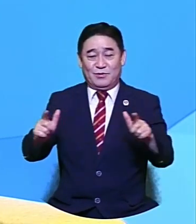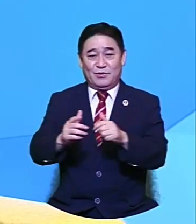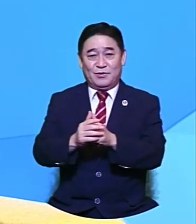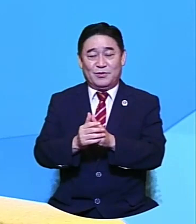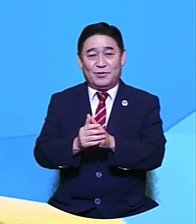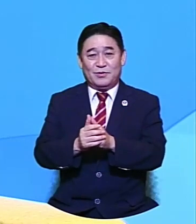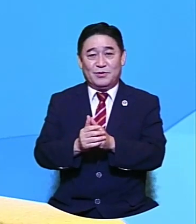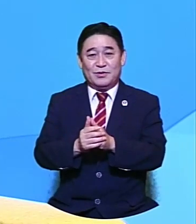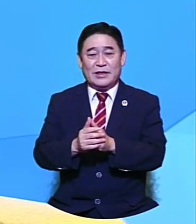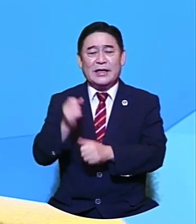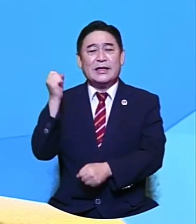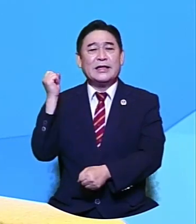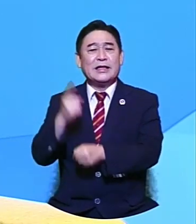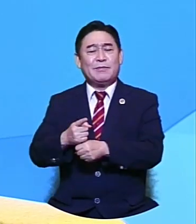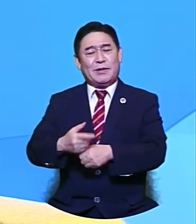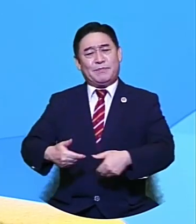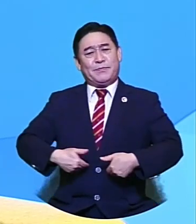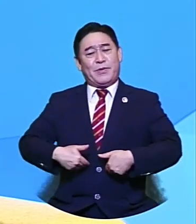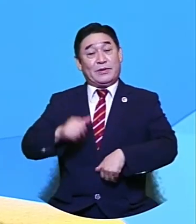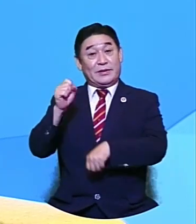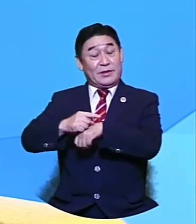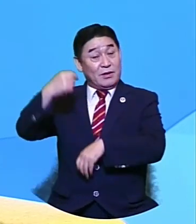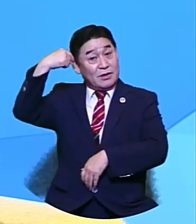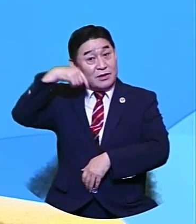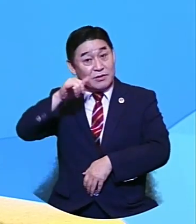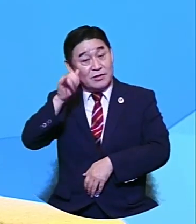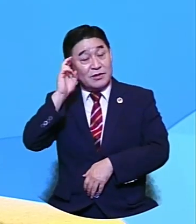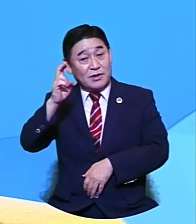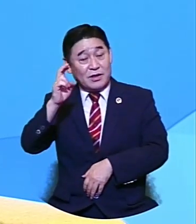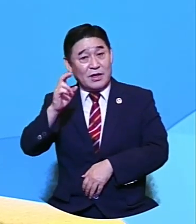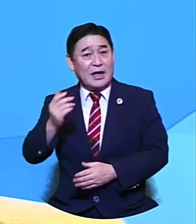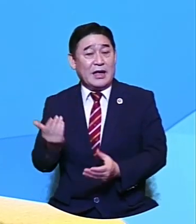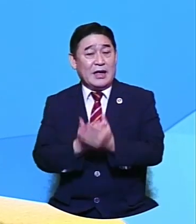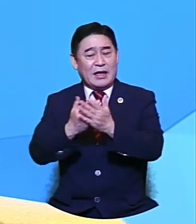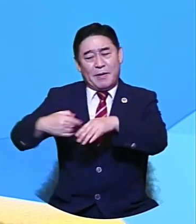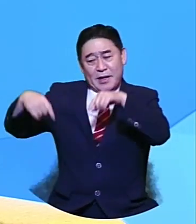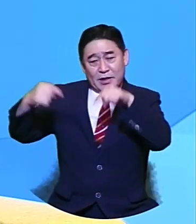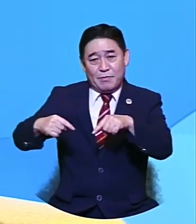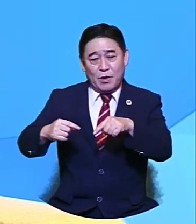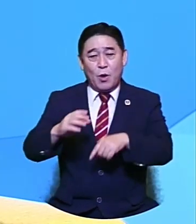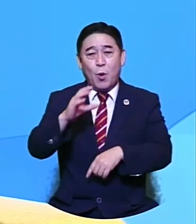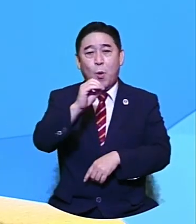development cooperation, or so-called sometimes it's ODA, is kind of an